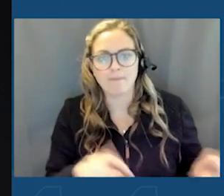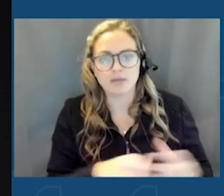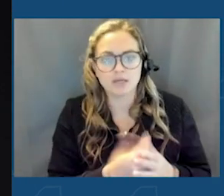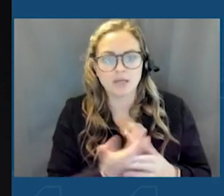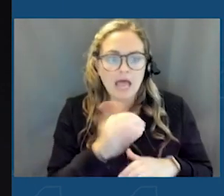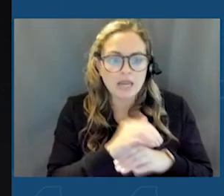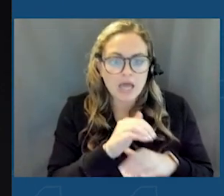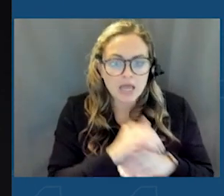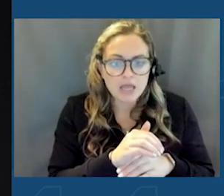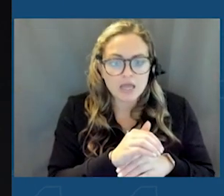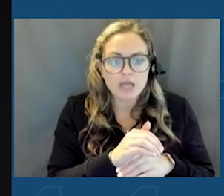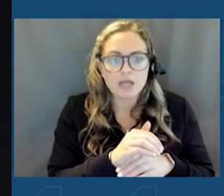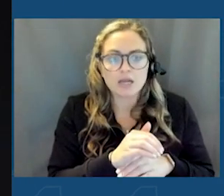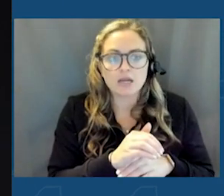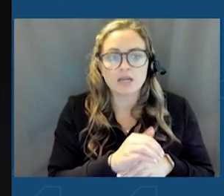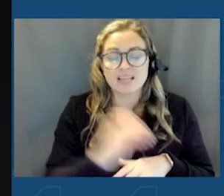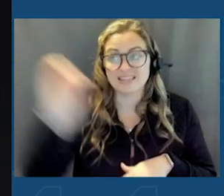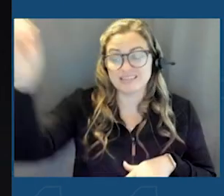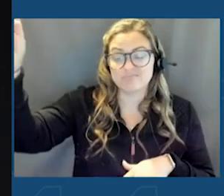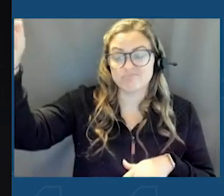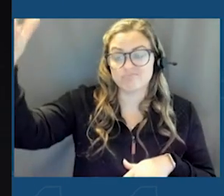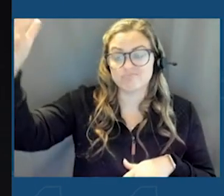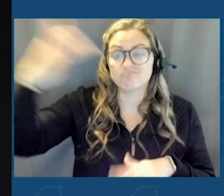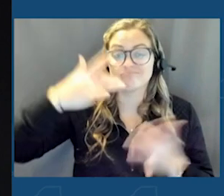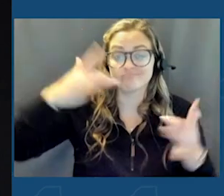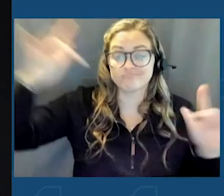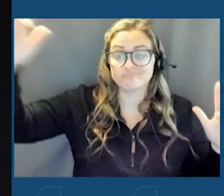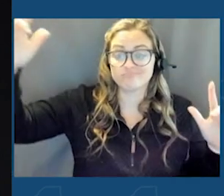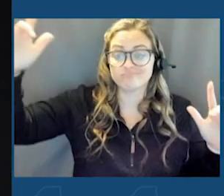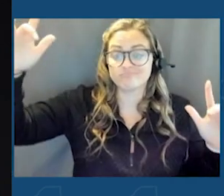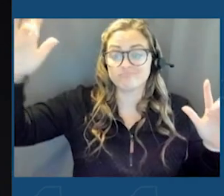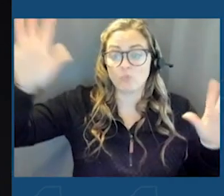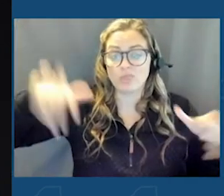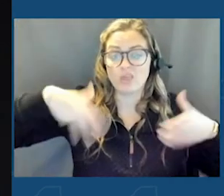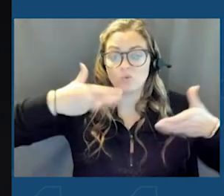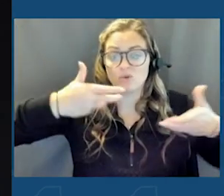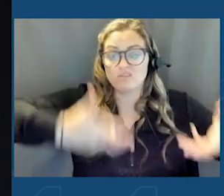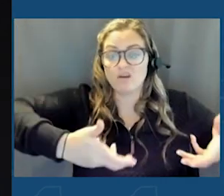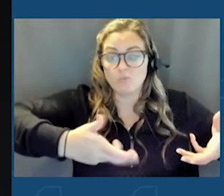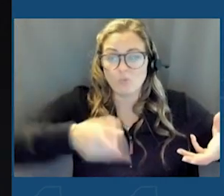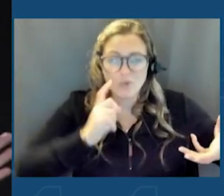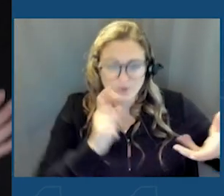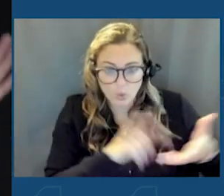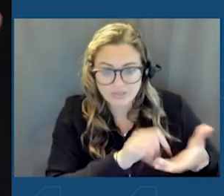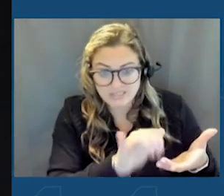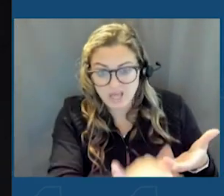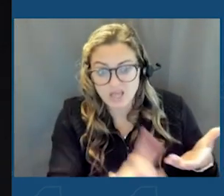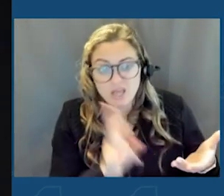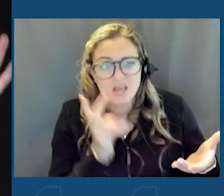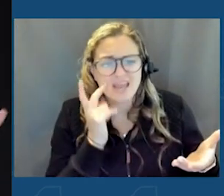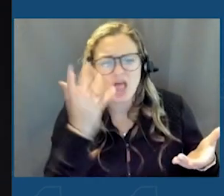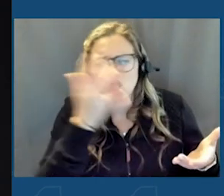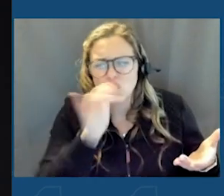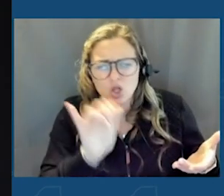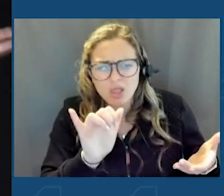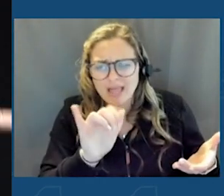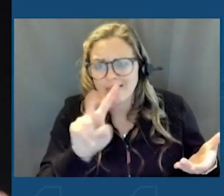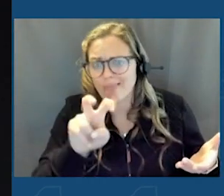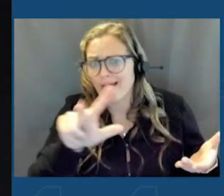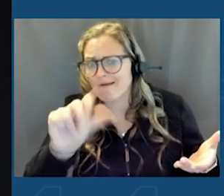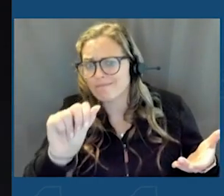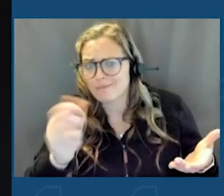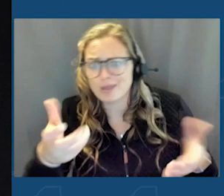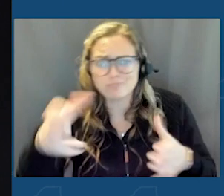the sky glowed when the steel plant would dump, and if they didn't sink, we noticed it. It looked like molten lava being poured